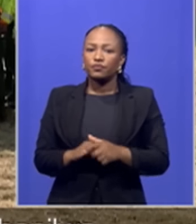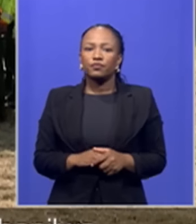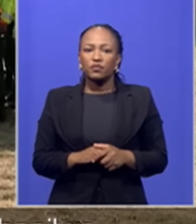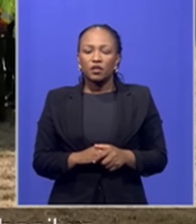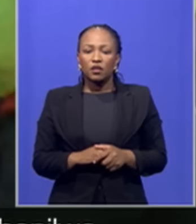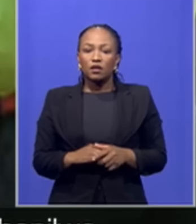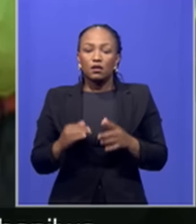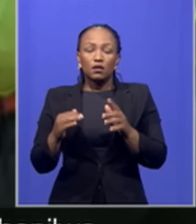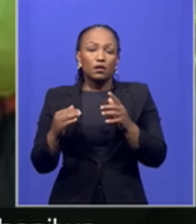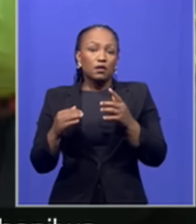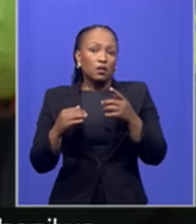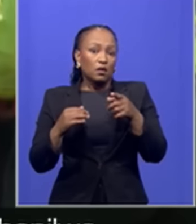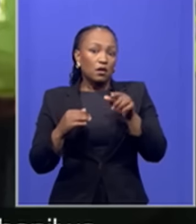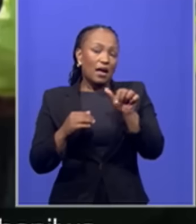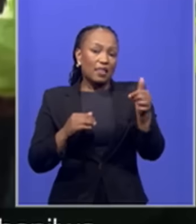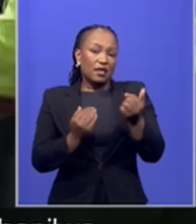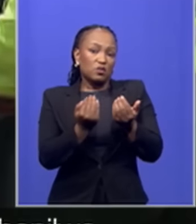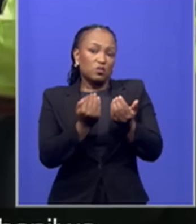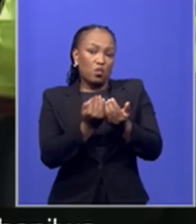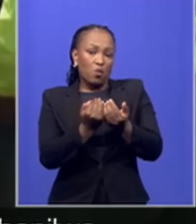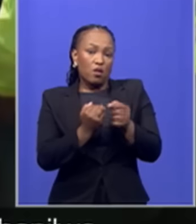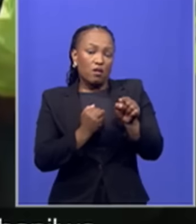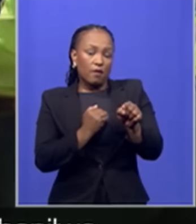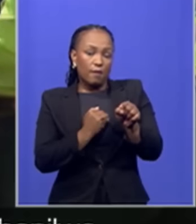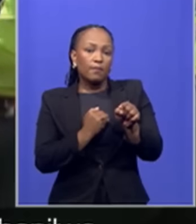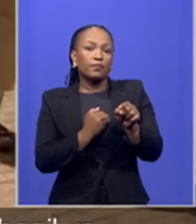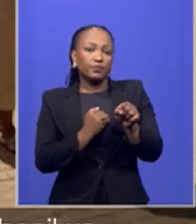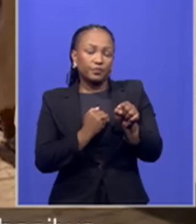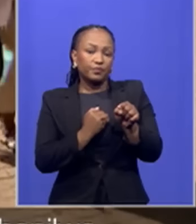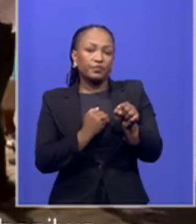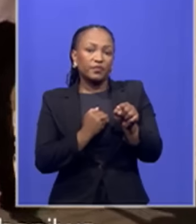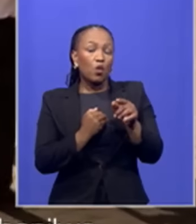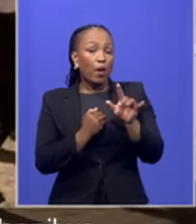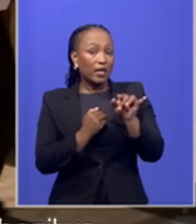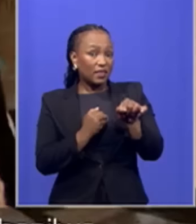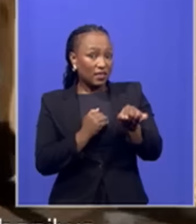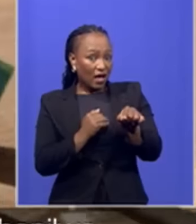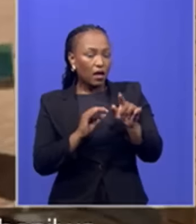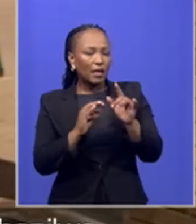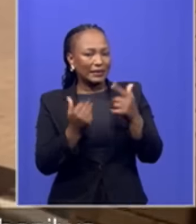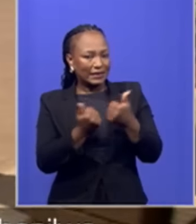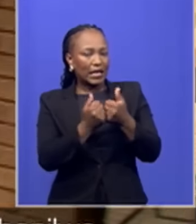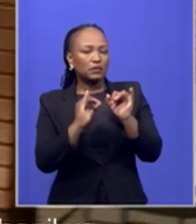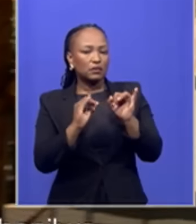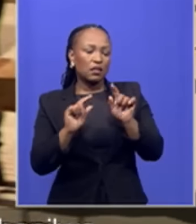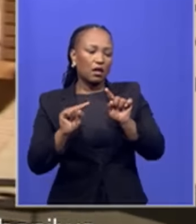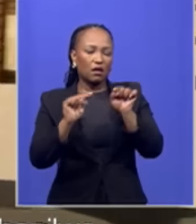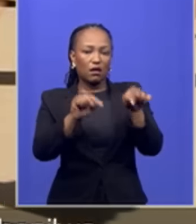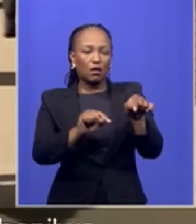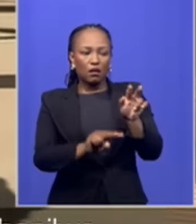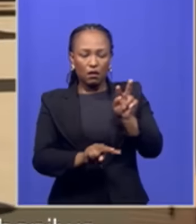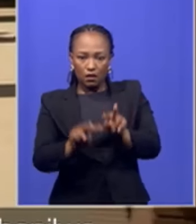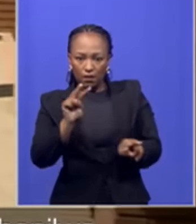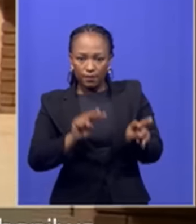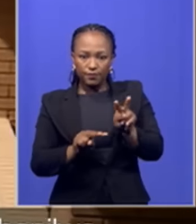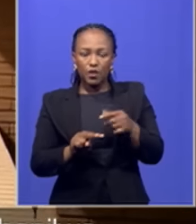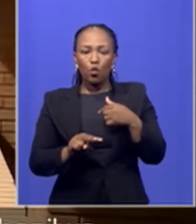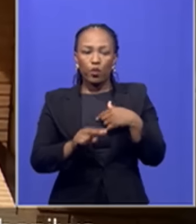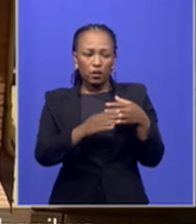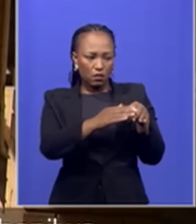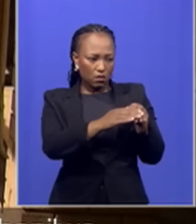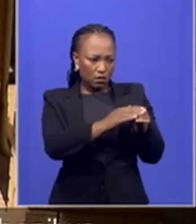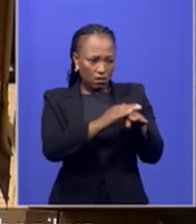ya tolosediwa kwa sekolong se se gaufi se se itsiweng ka go nna le dikgwetlho tse di tsweletseng pele. We are getting into the classes just to